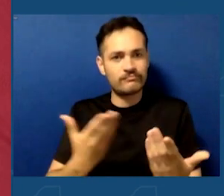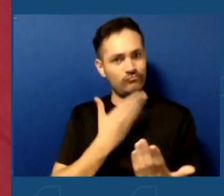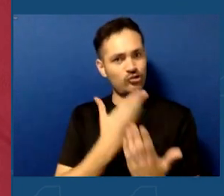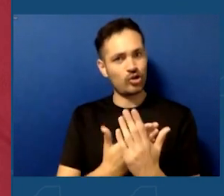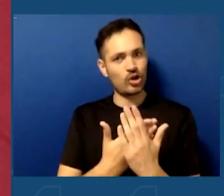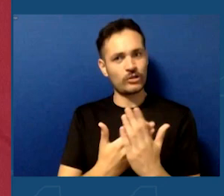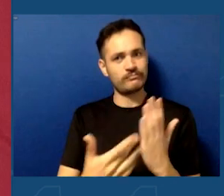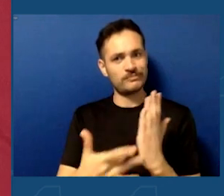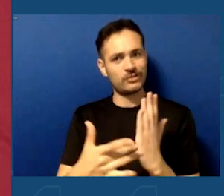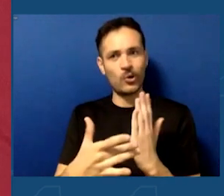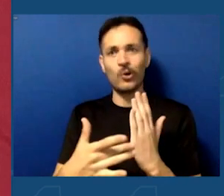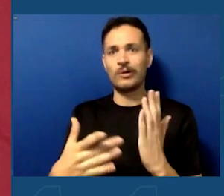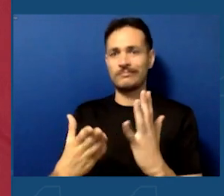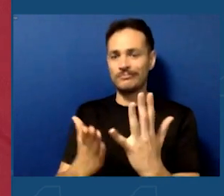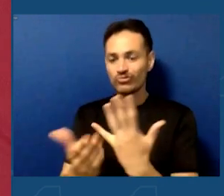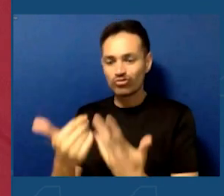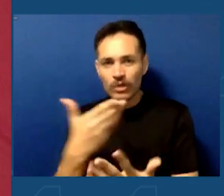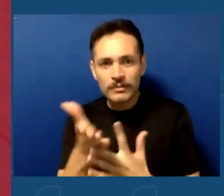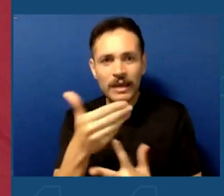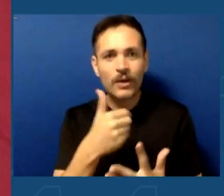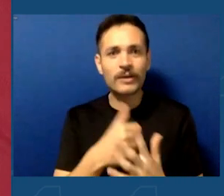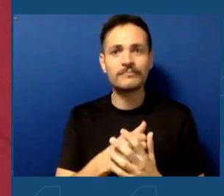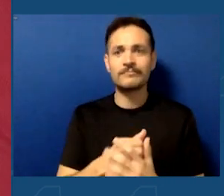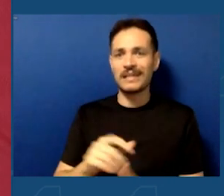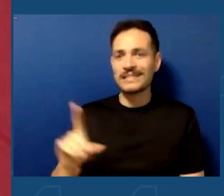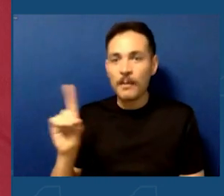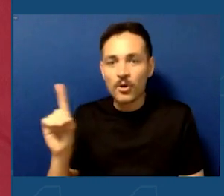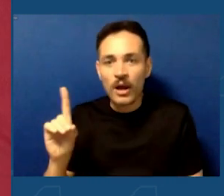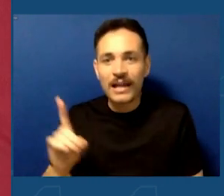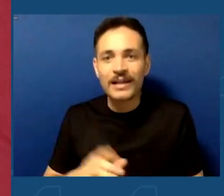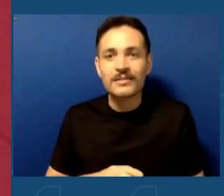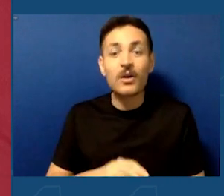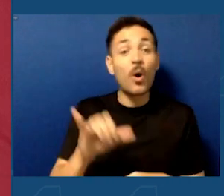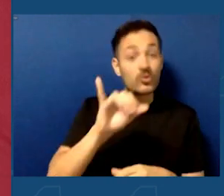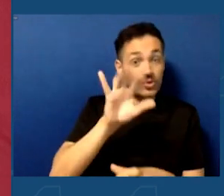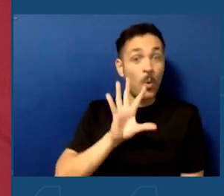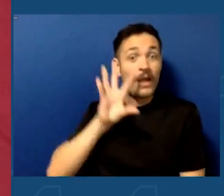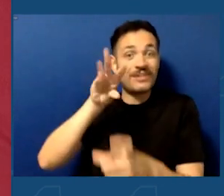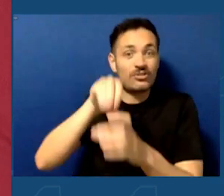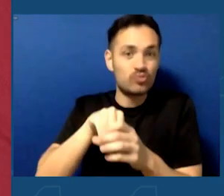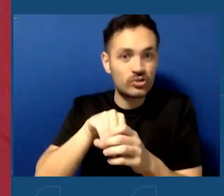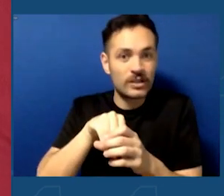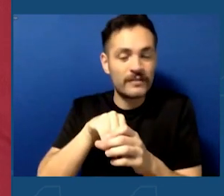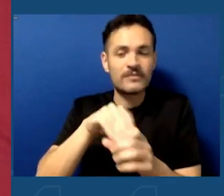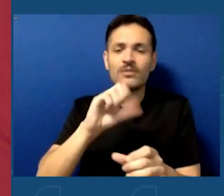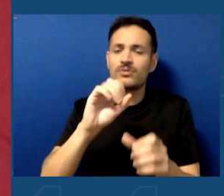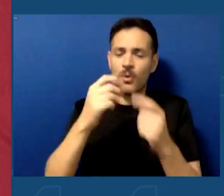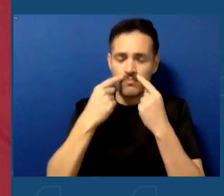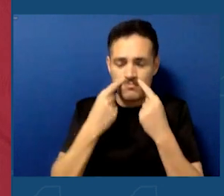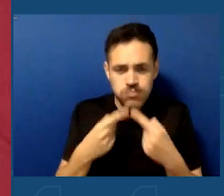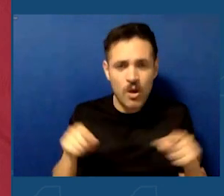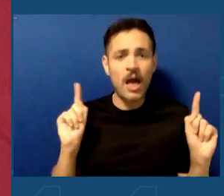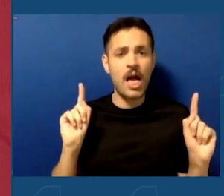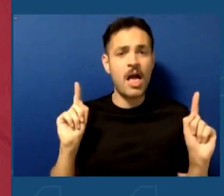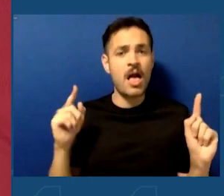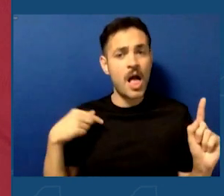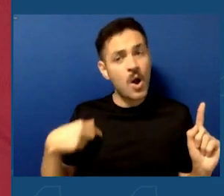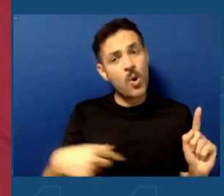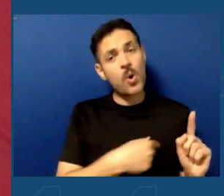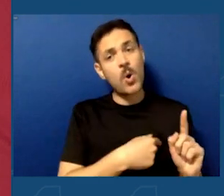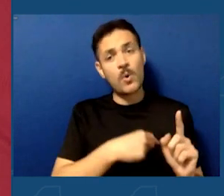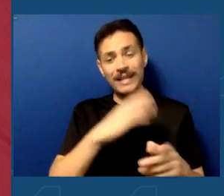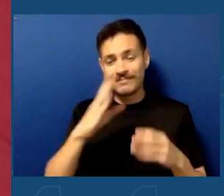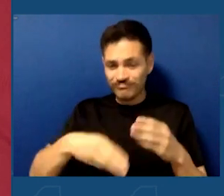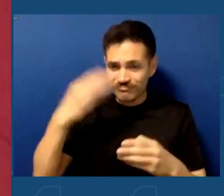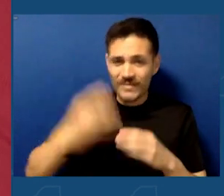transparency, that is transparent, and that is inclusive, so that once and for all, we end the